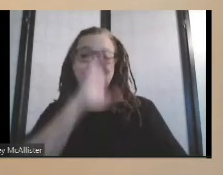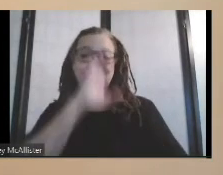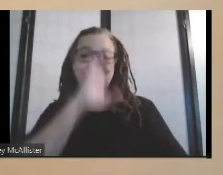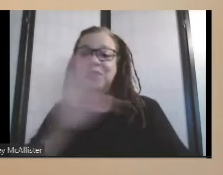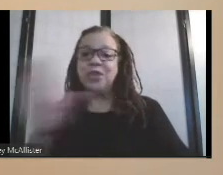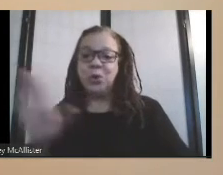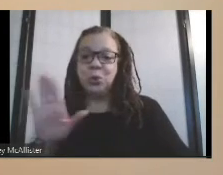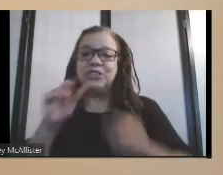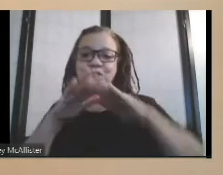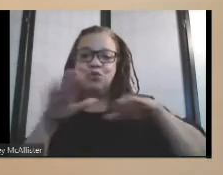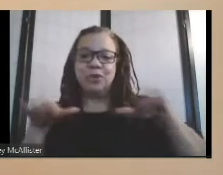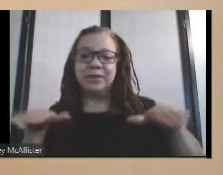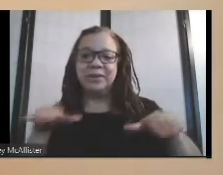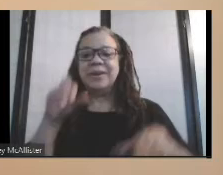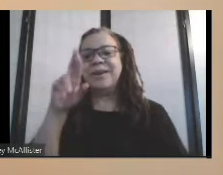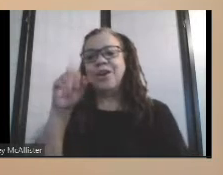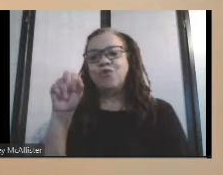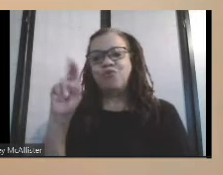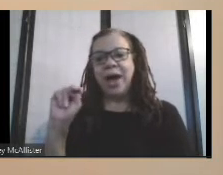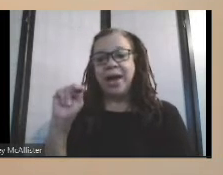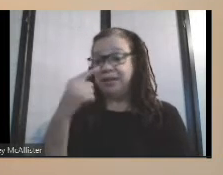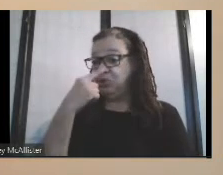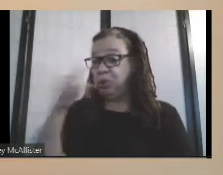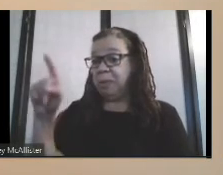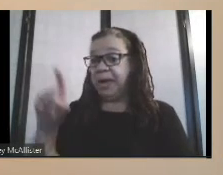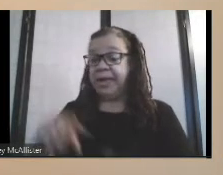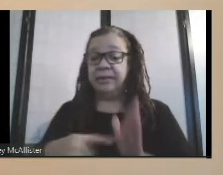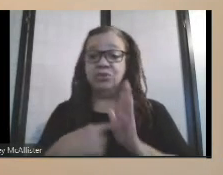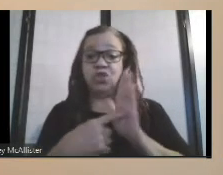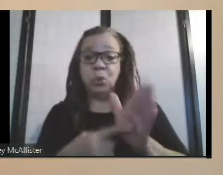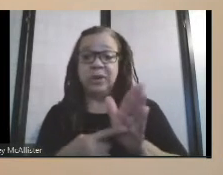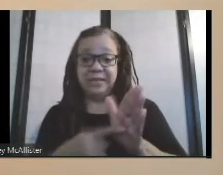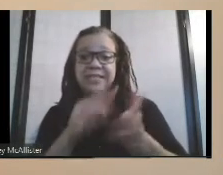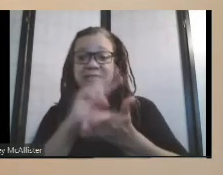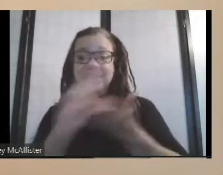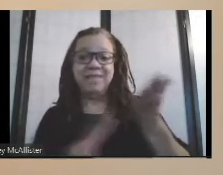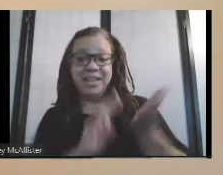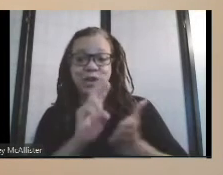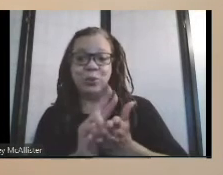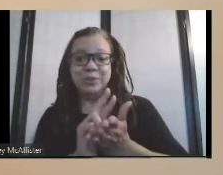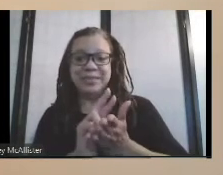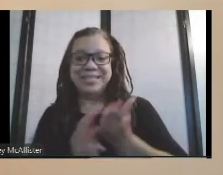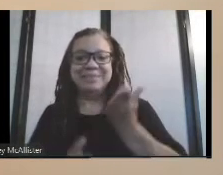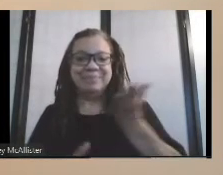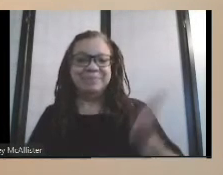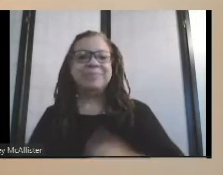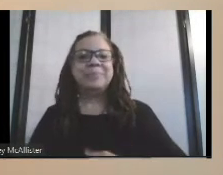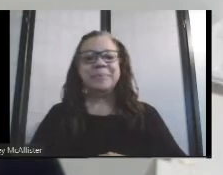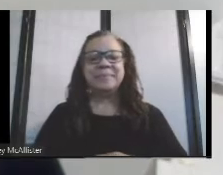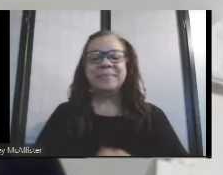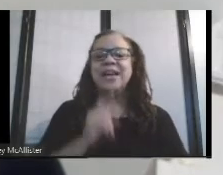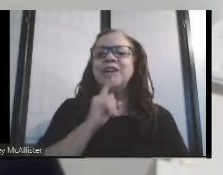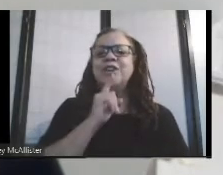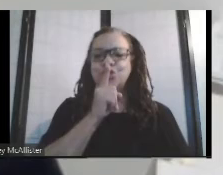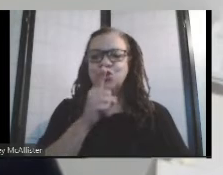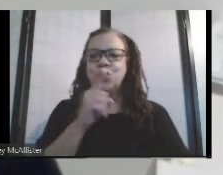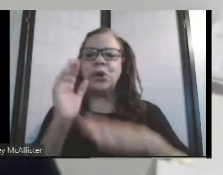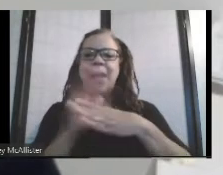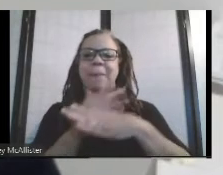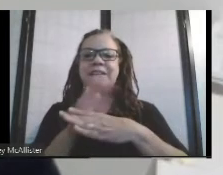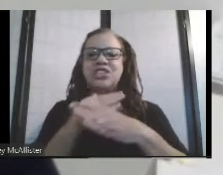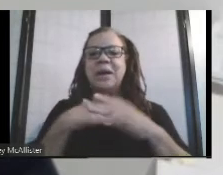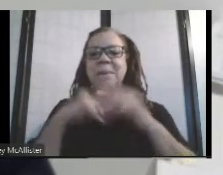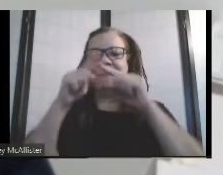for. Ron, would you mind starting and showing us some of the winning videos? Sure. Let me